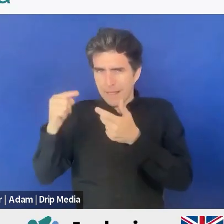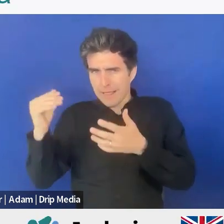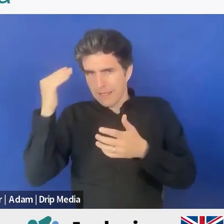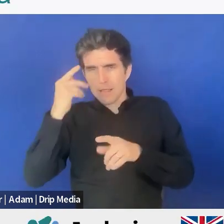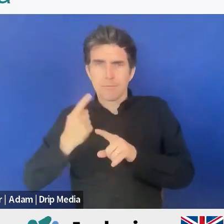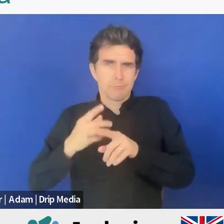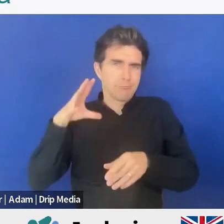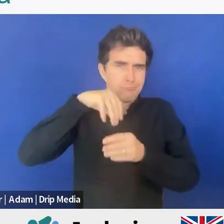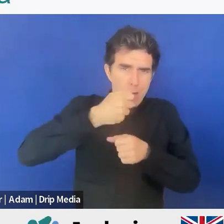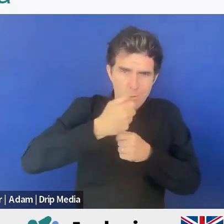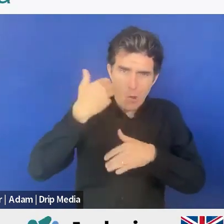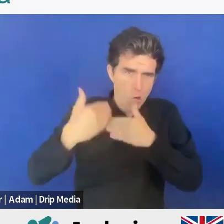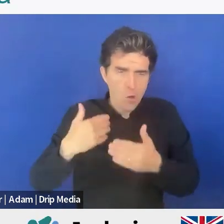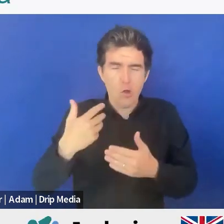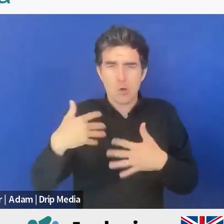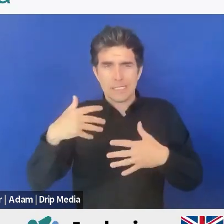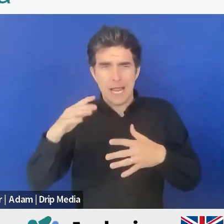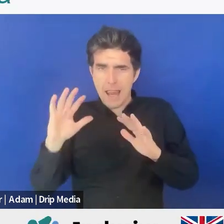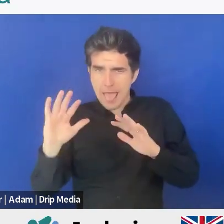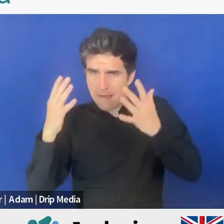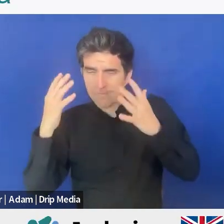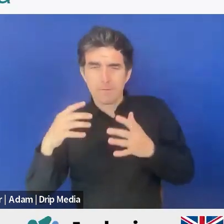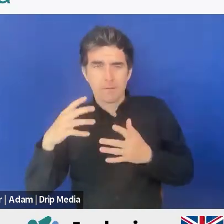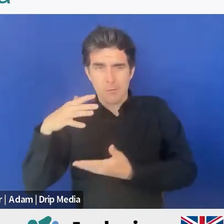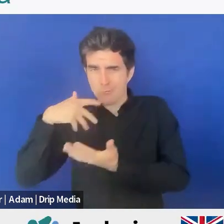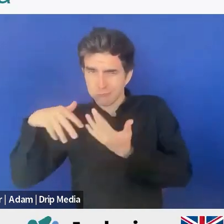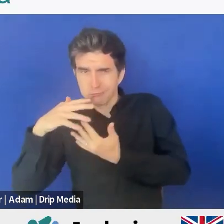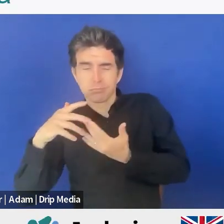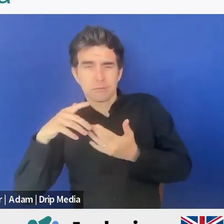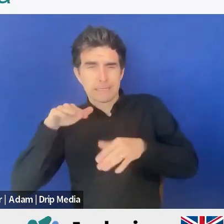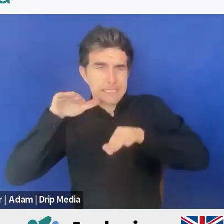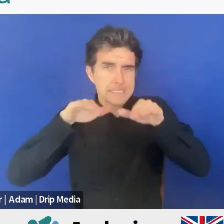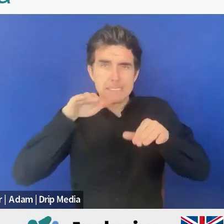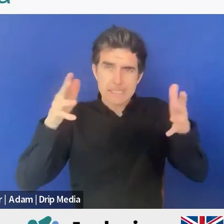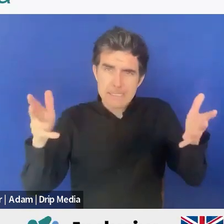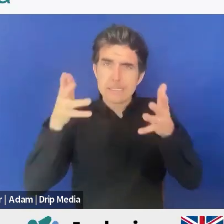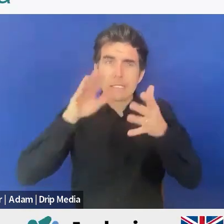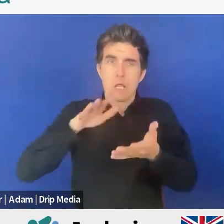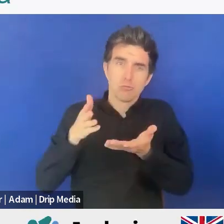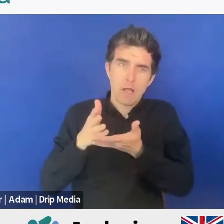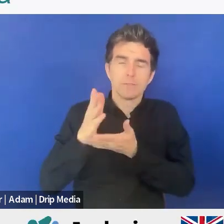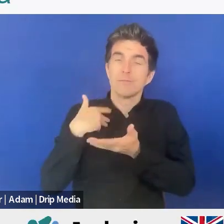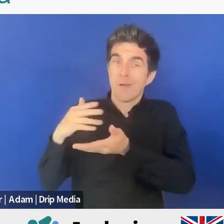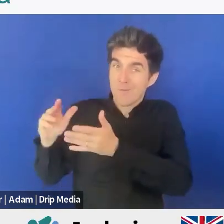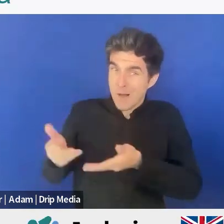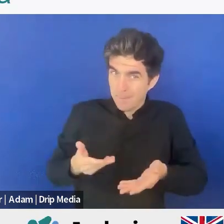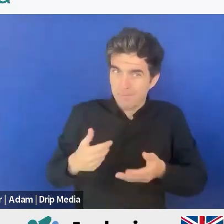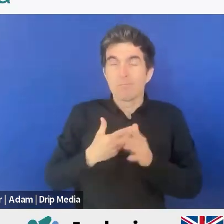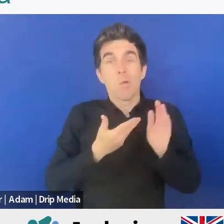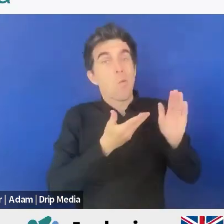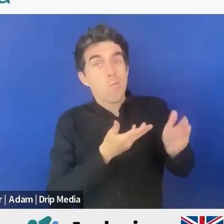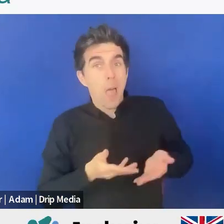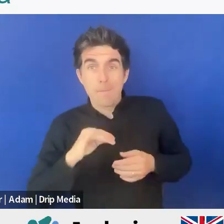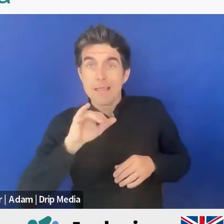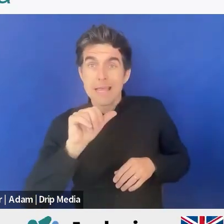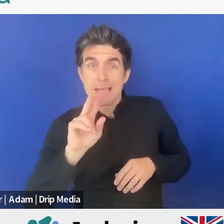Welcome, Pramila. And I also welcome Ian Attfield. Ian Attfield is a senior advisor and education team leader for the British High